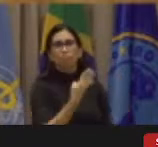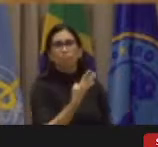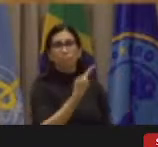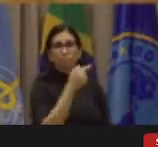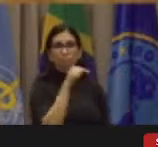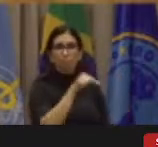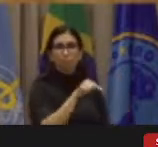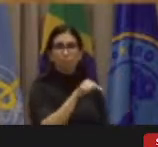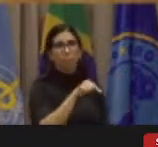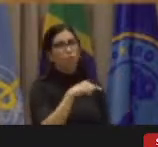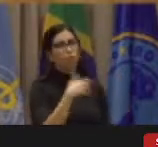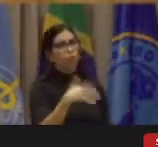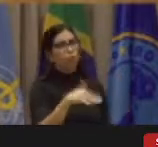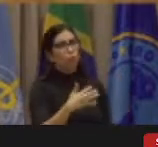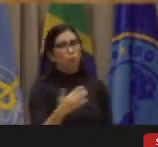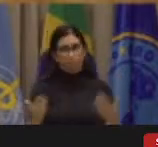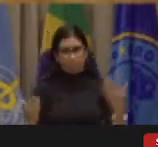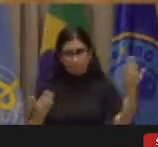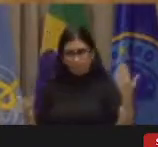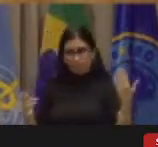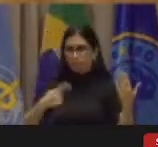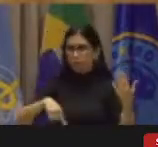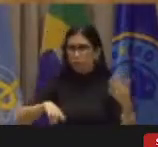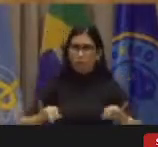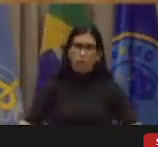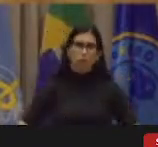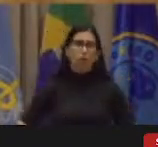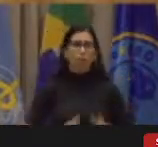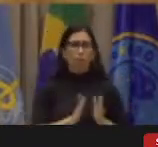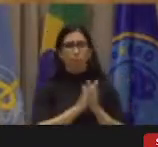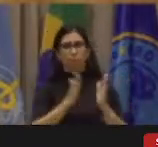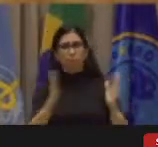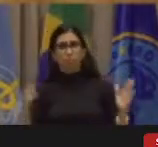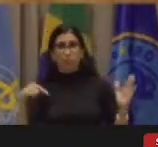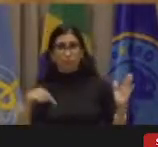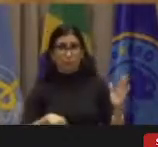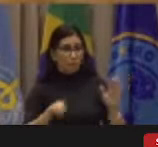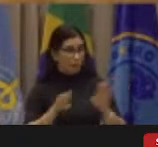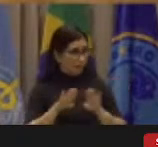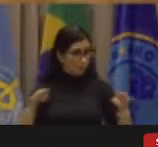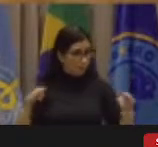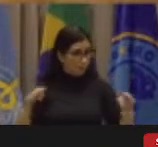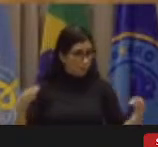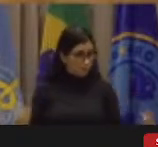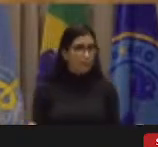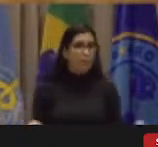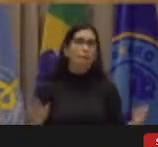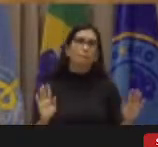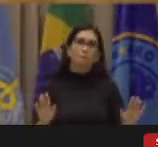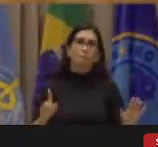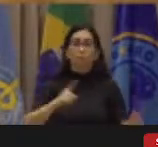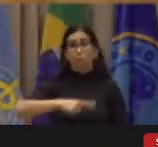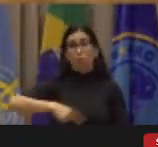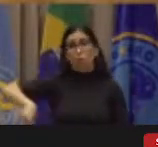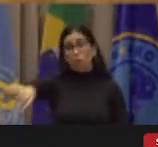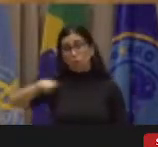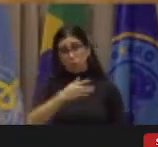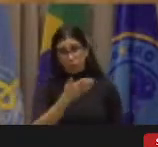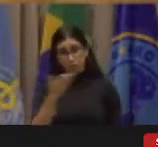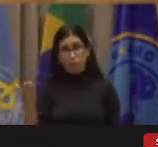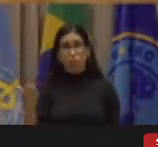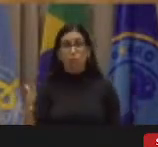kilometers. So a place in this country, and all the suffering that everyone went through, not just the people here at the